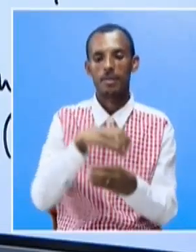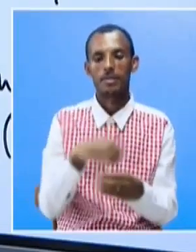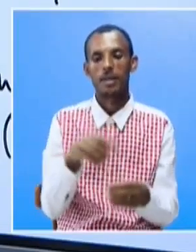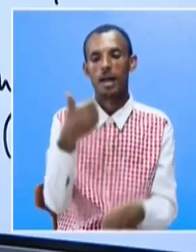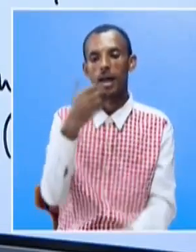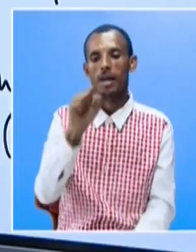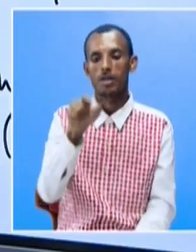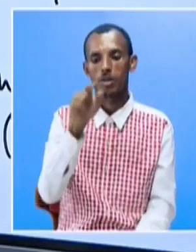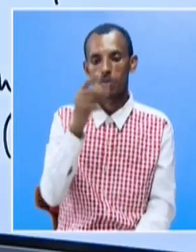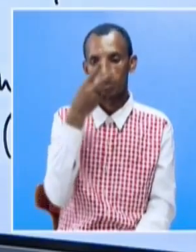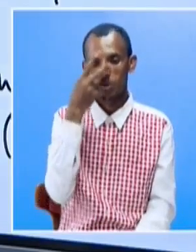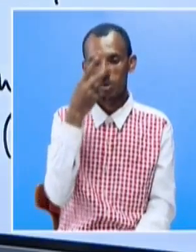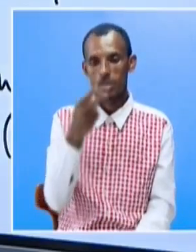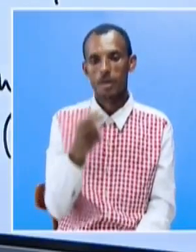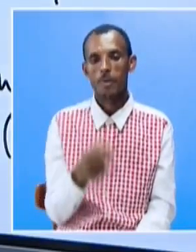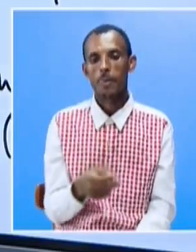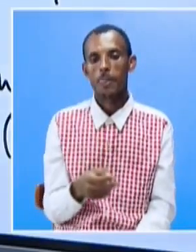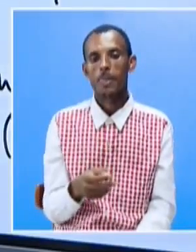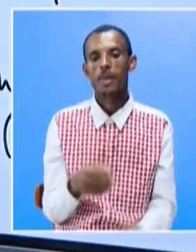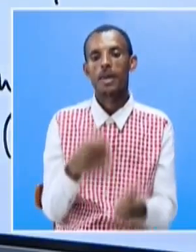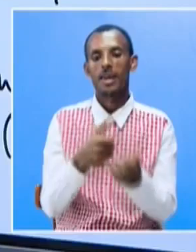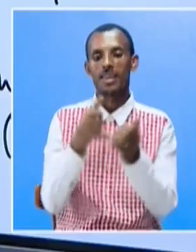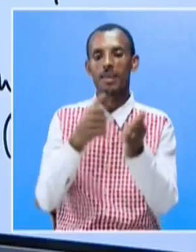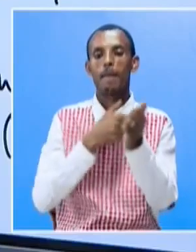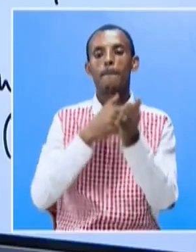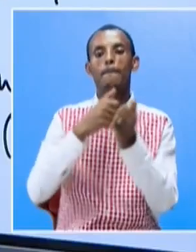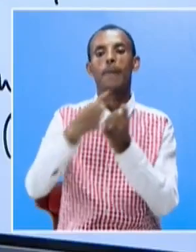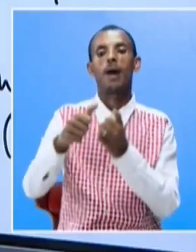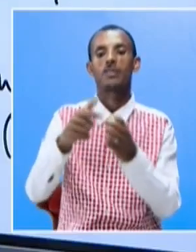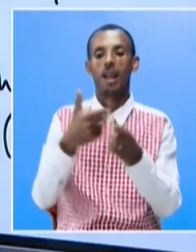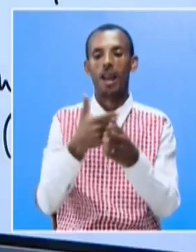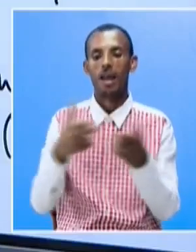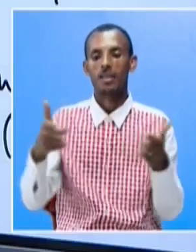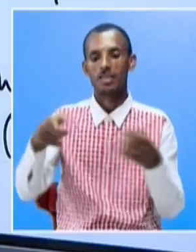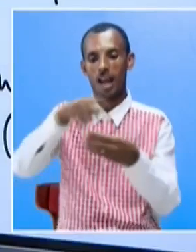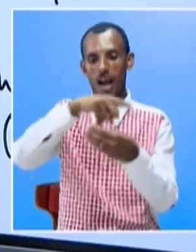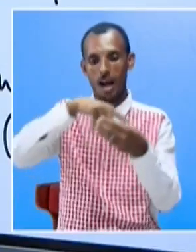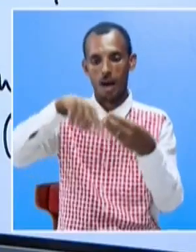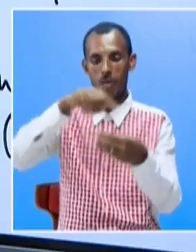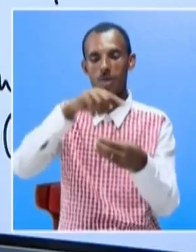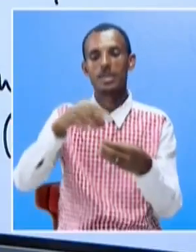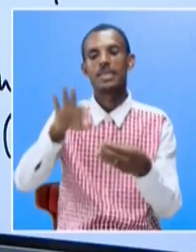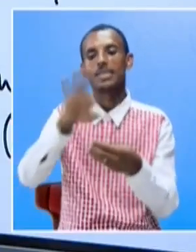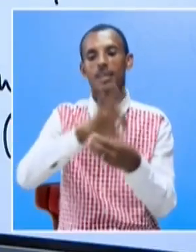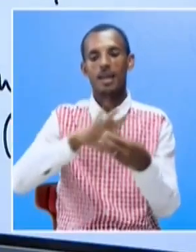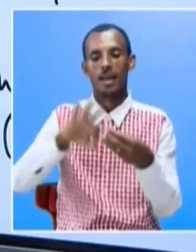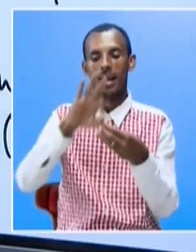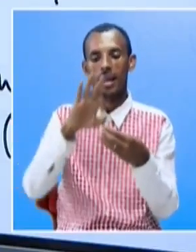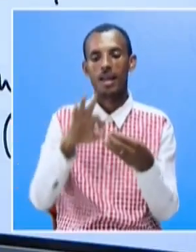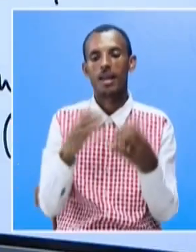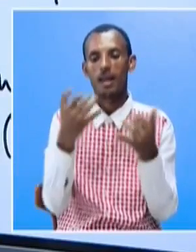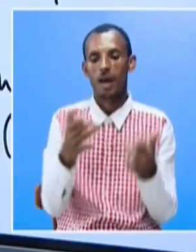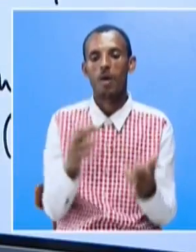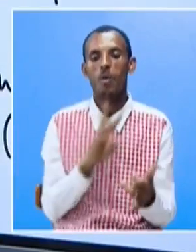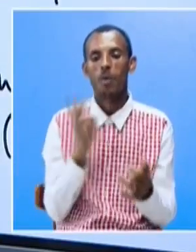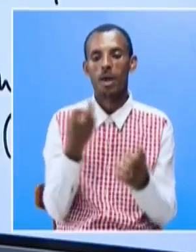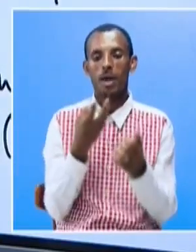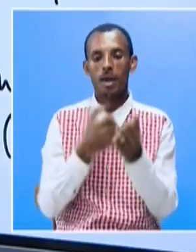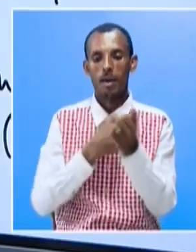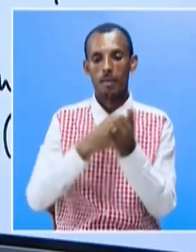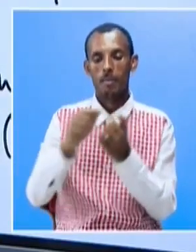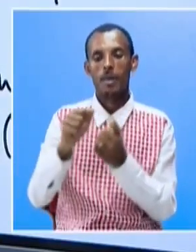said, circumference is the path length around a circle. Now we'll proceed